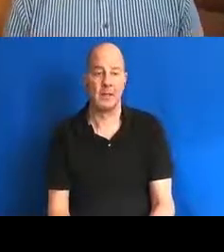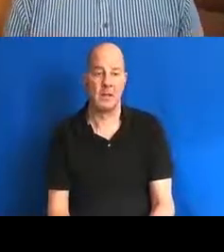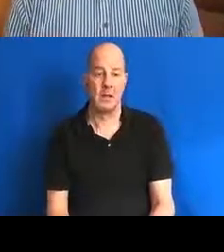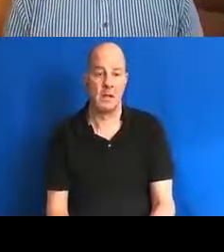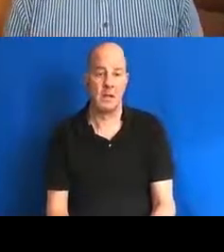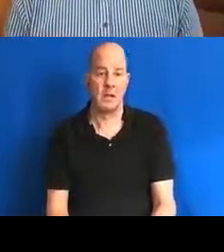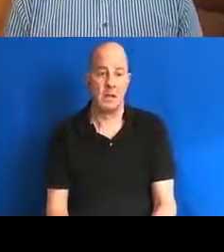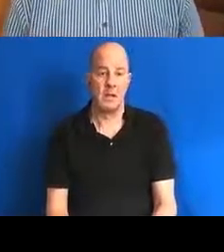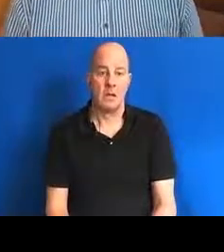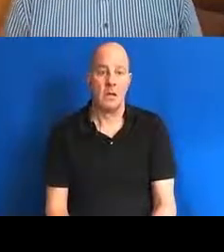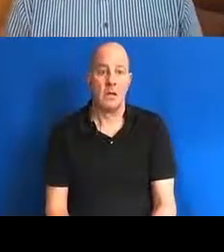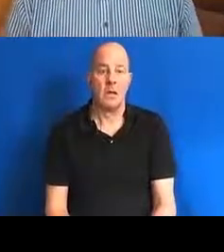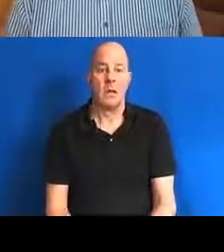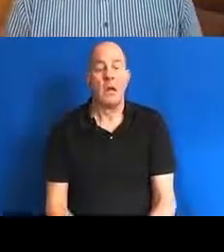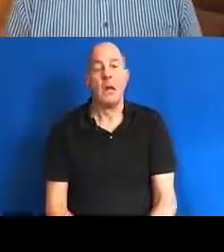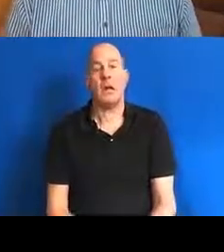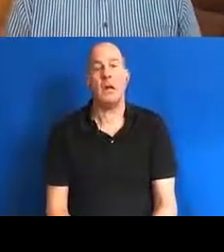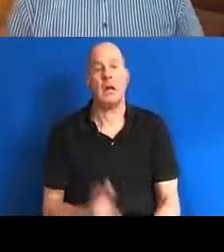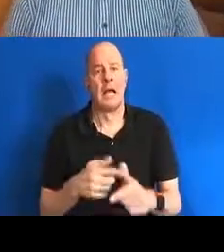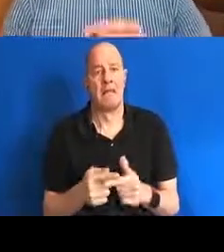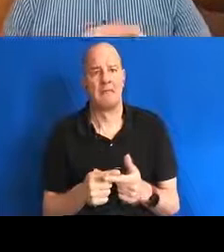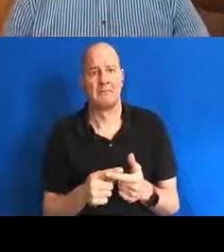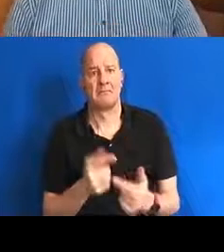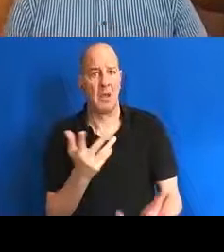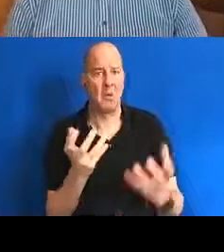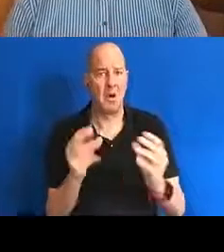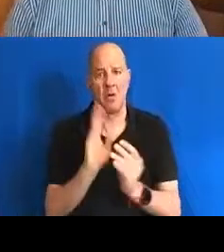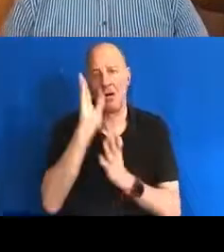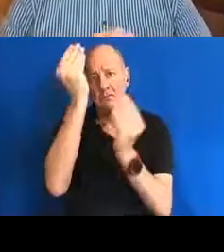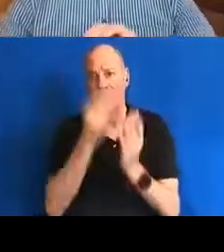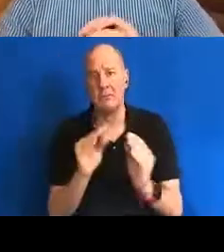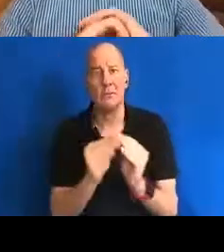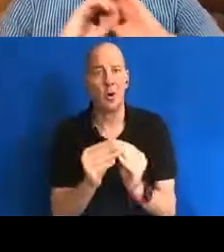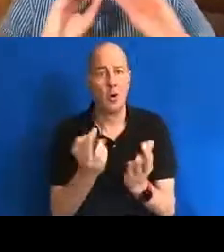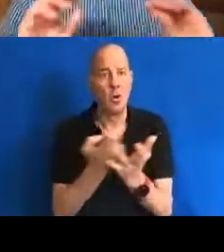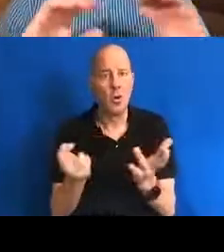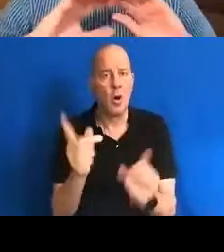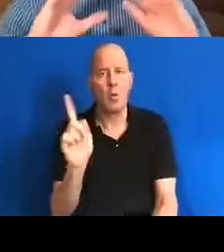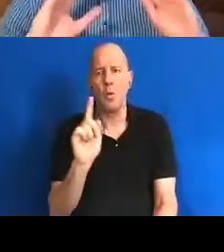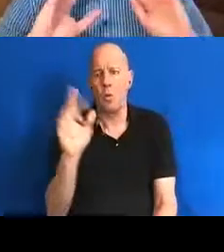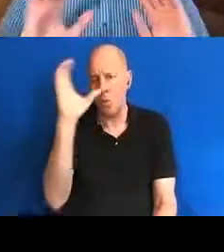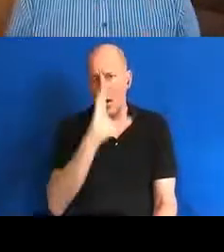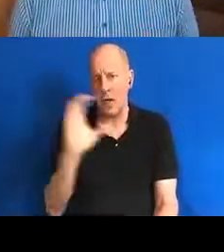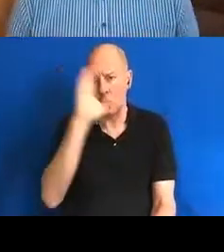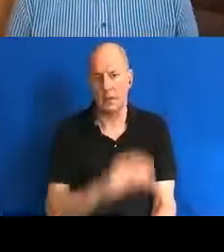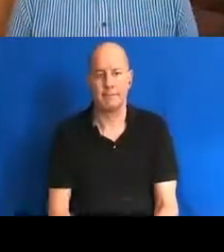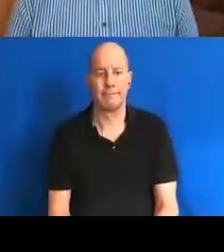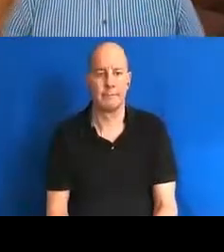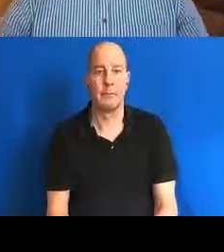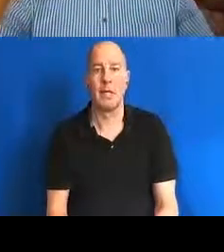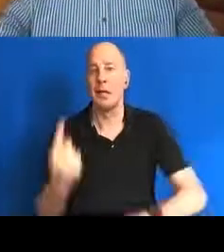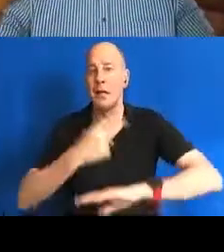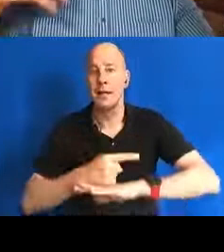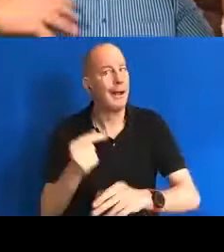we're going to be talking about where can you find more resources. Today's introduction is just that. It is just an